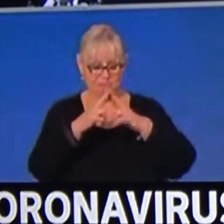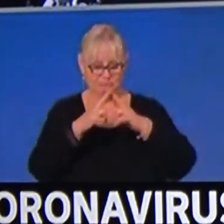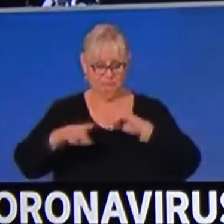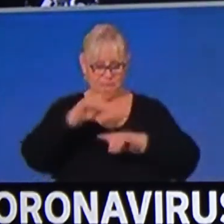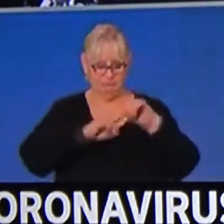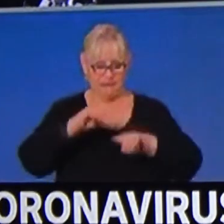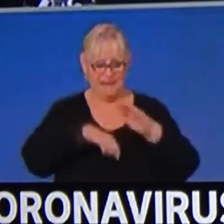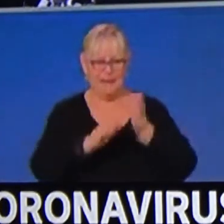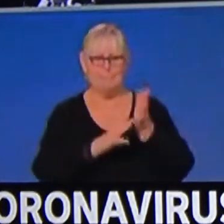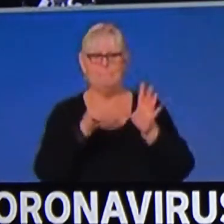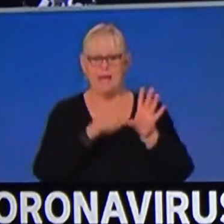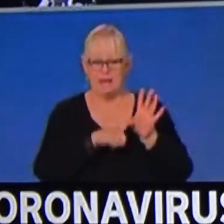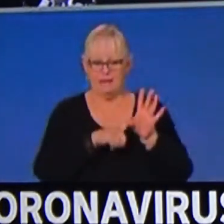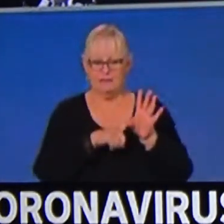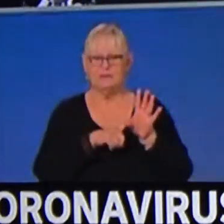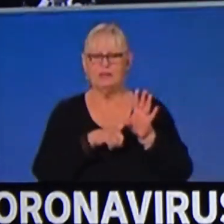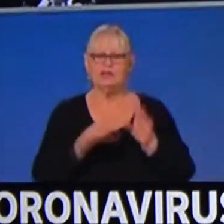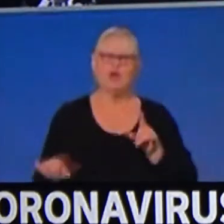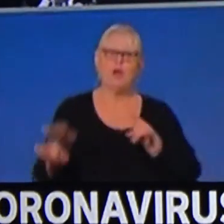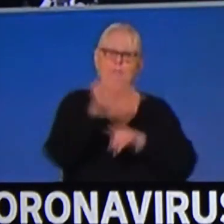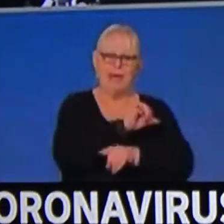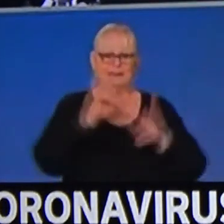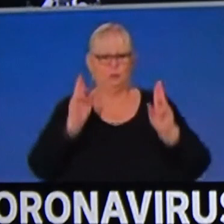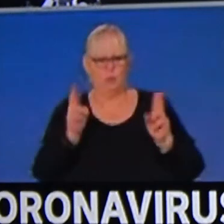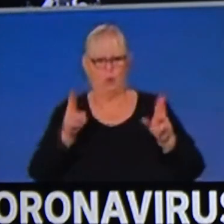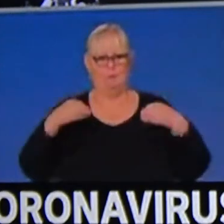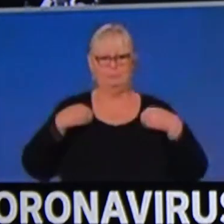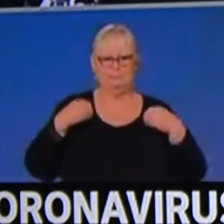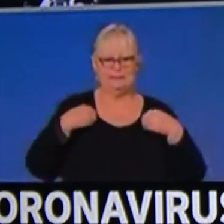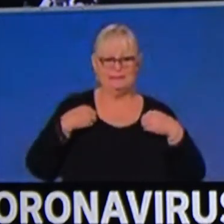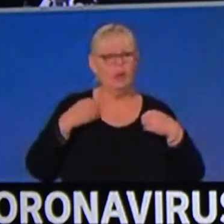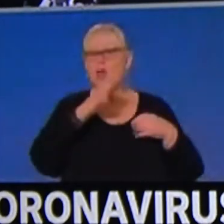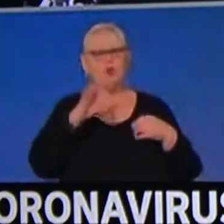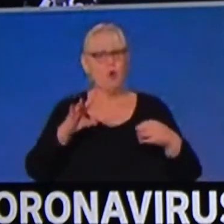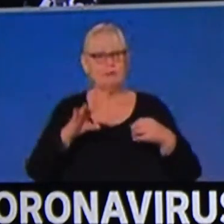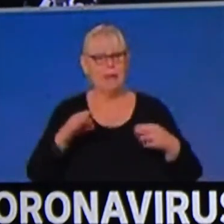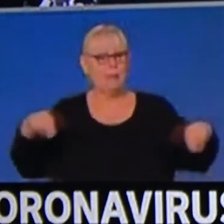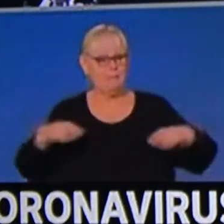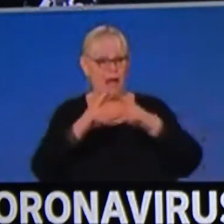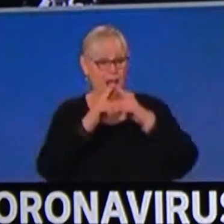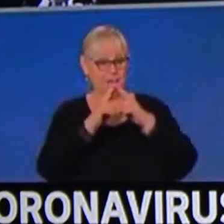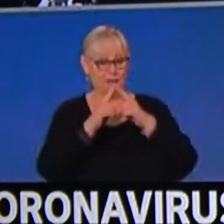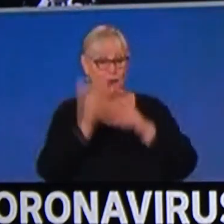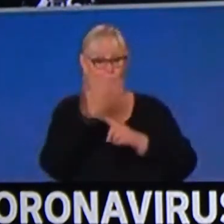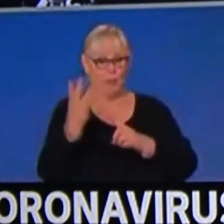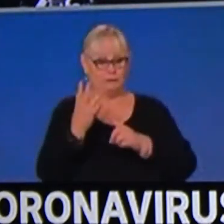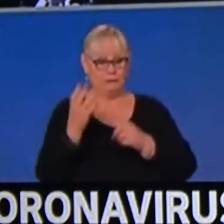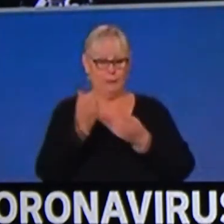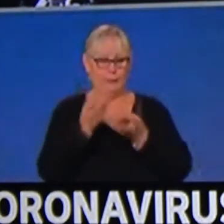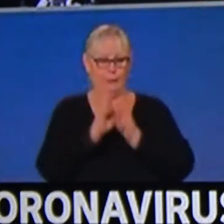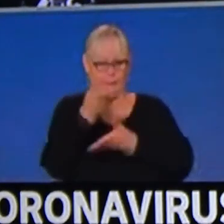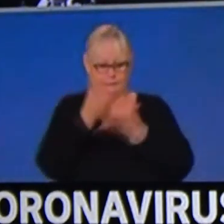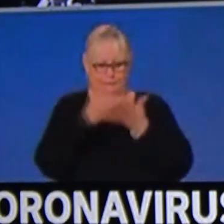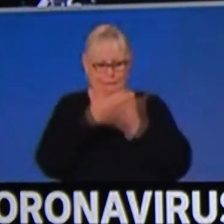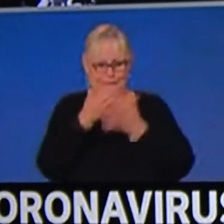and that would be returning to the normal business of Parliament. That would not be the Parliament coming together to consider